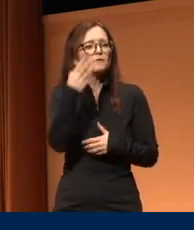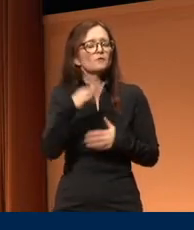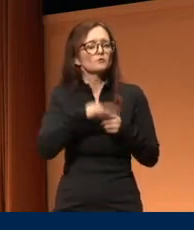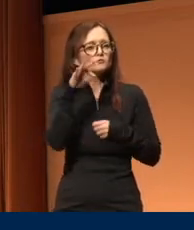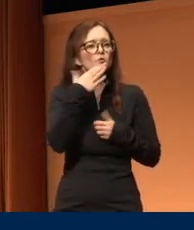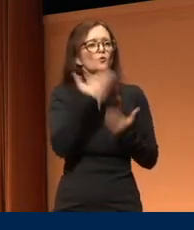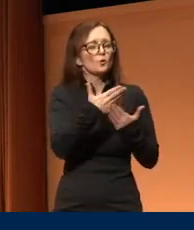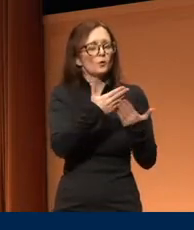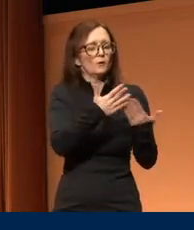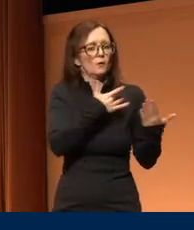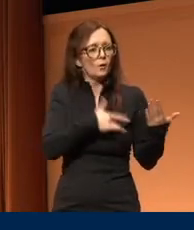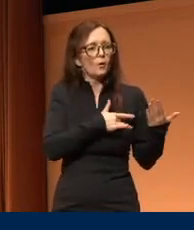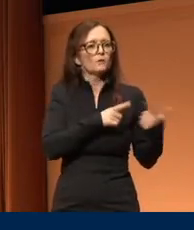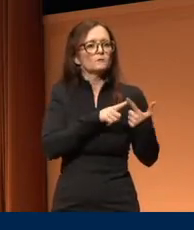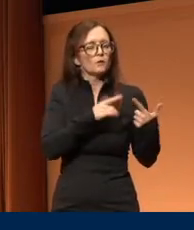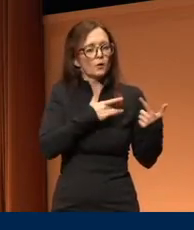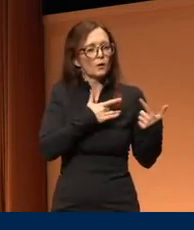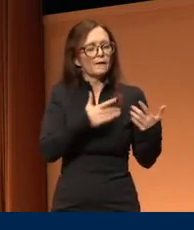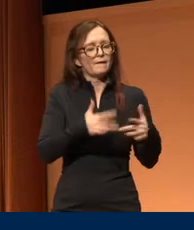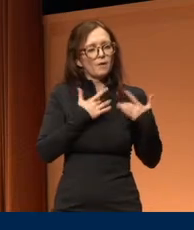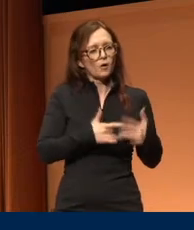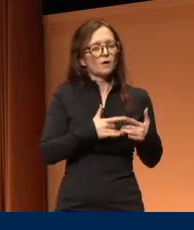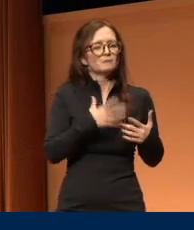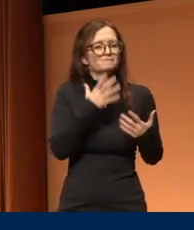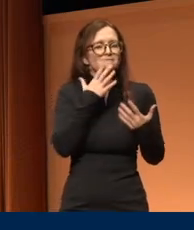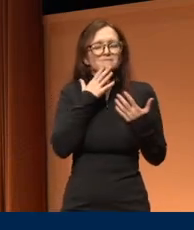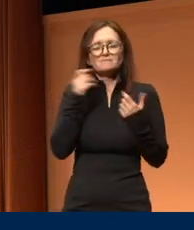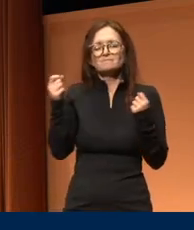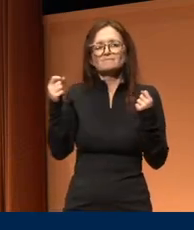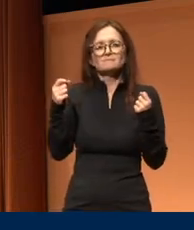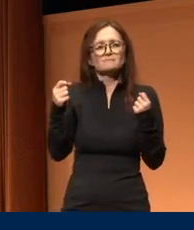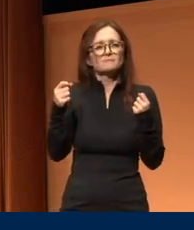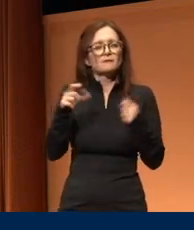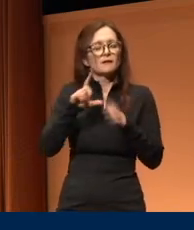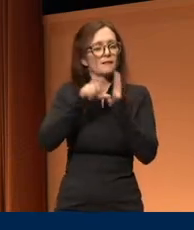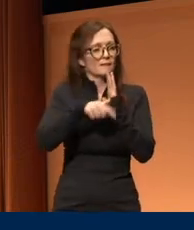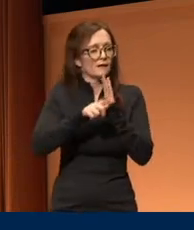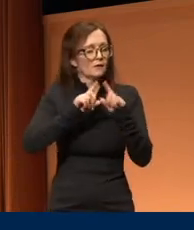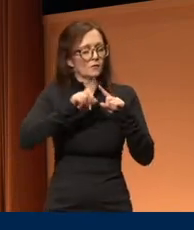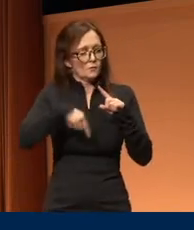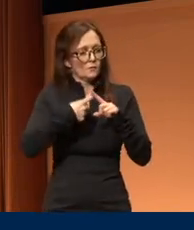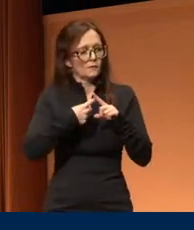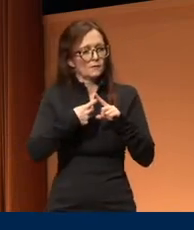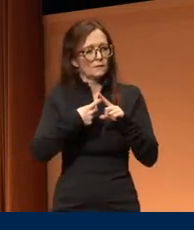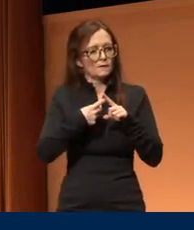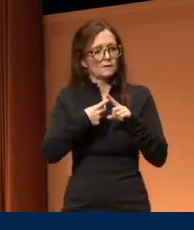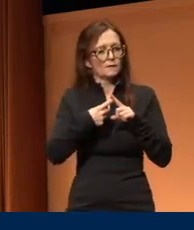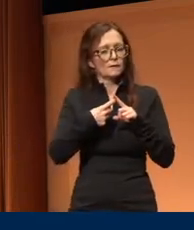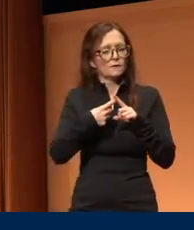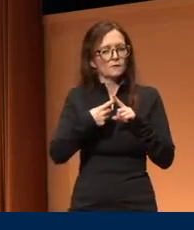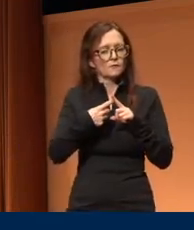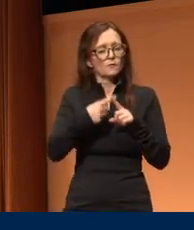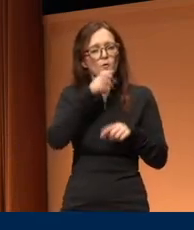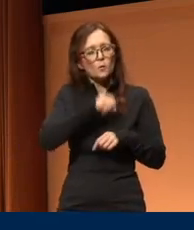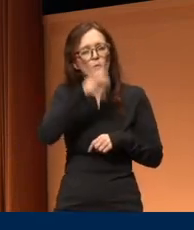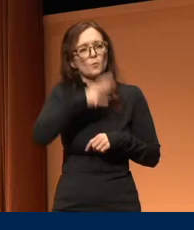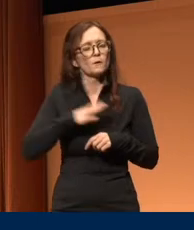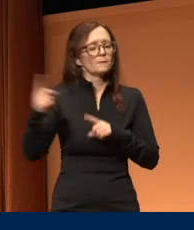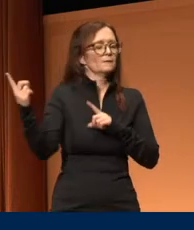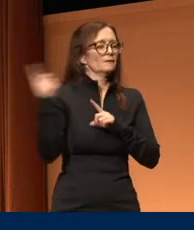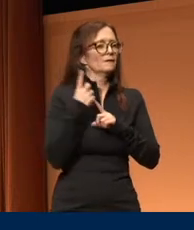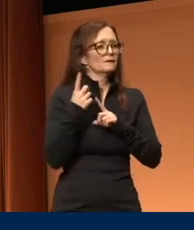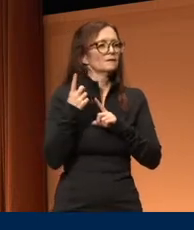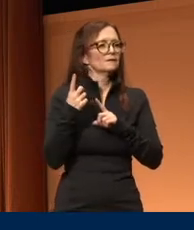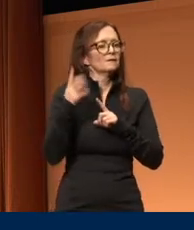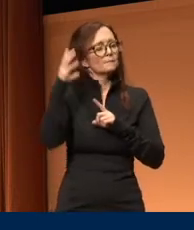has a good heart. And other sweet nothings. Then later, when Denise, an elegant older lady who turned out to be a former